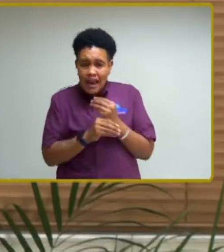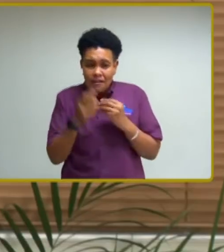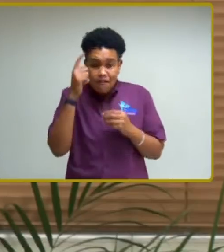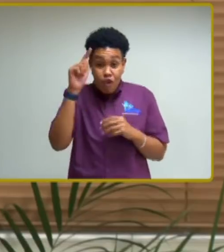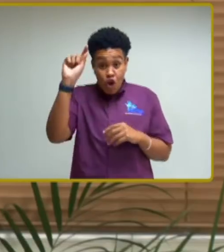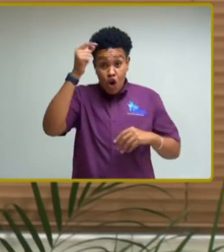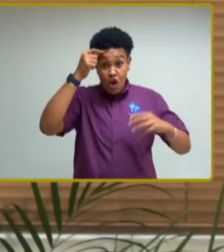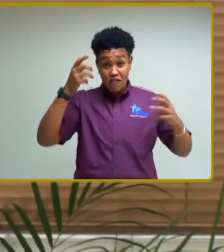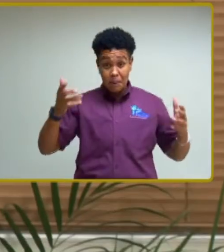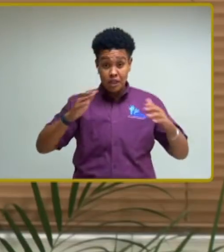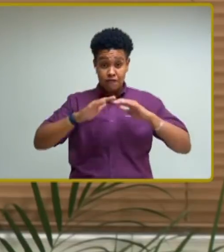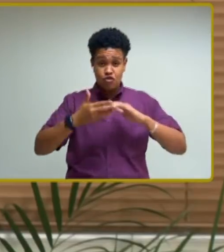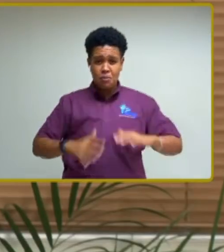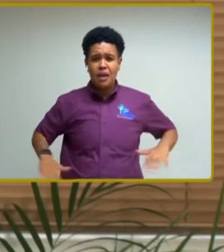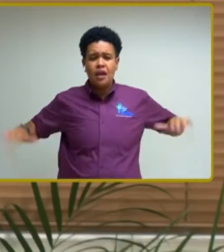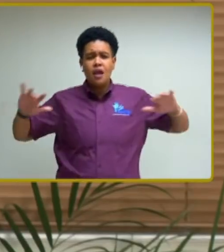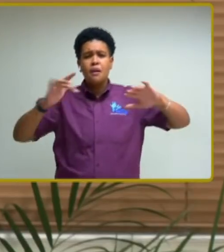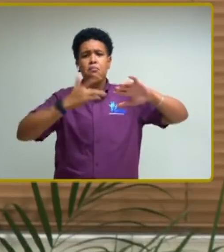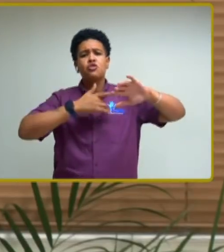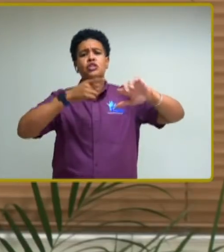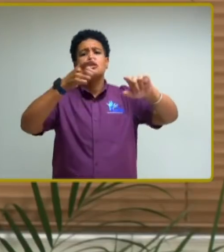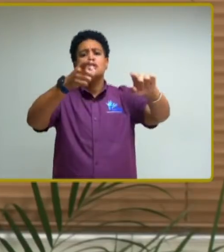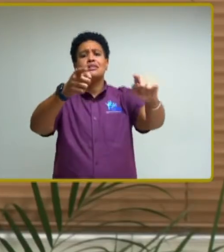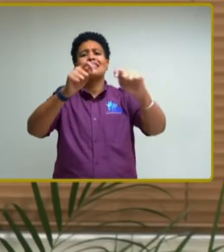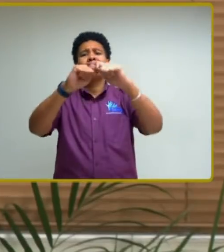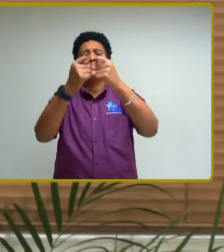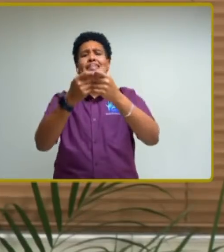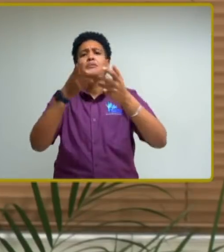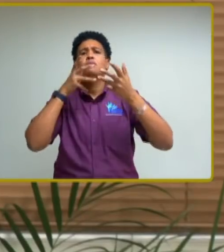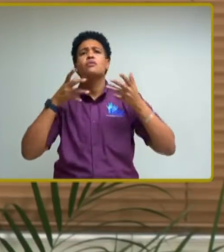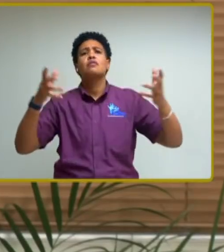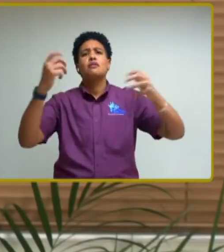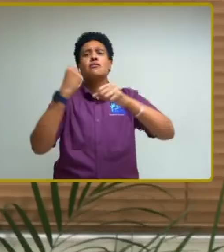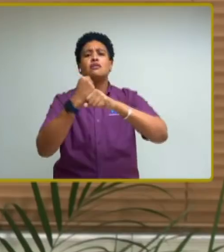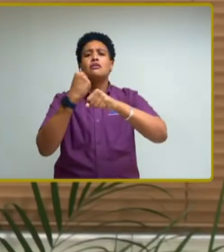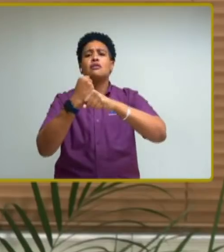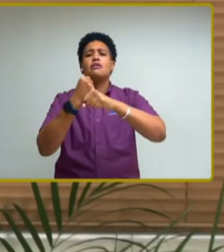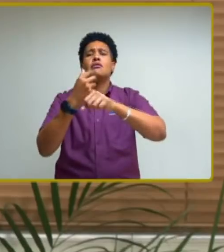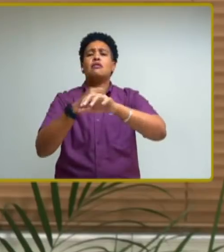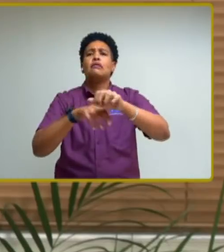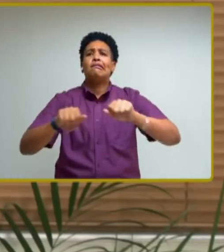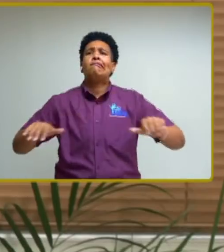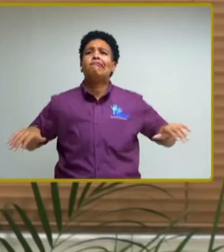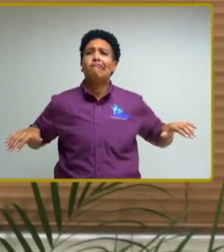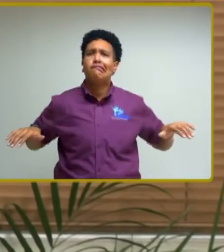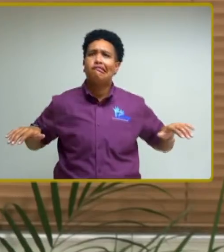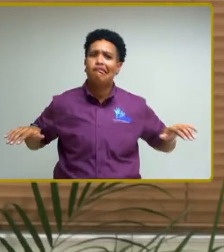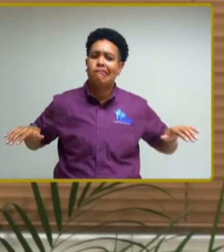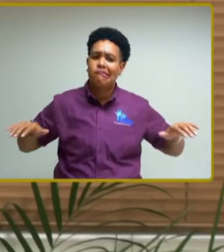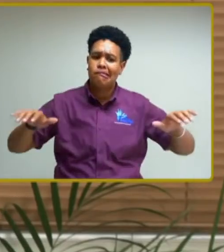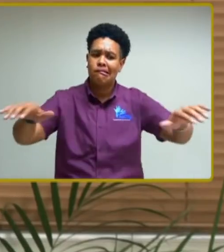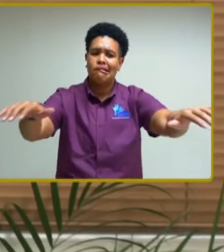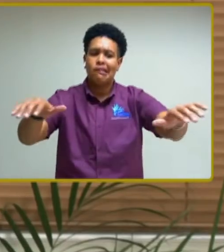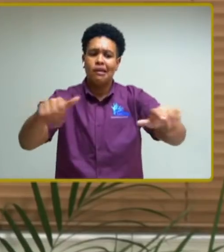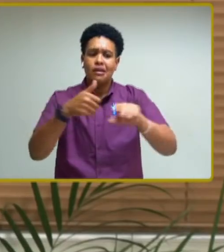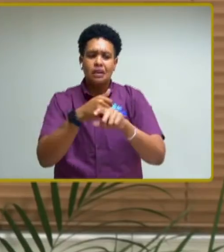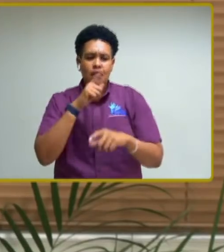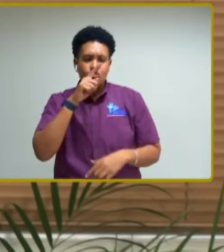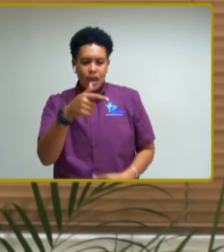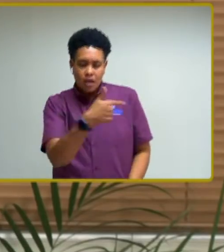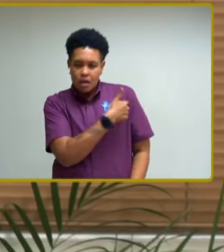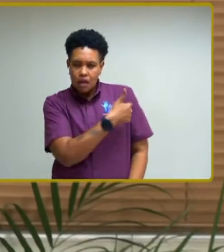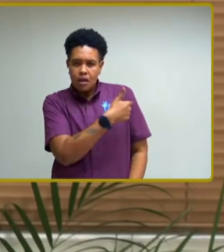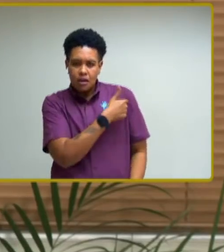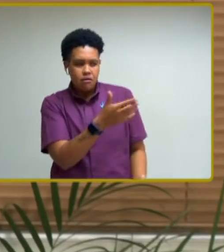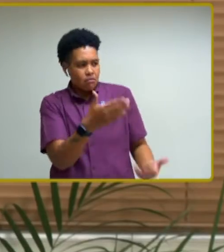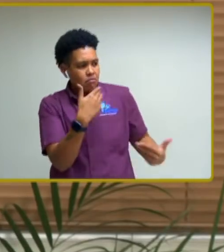behalf of the government to the team in the field who have been working very hard to inoculate